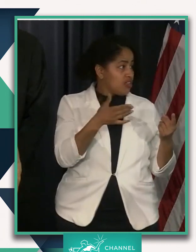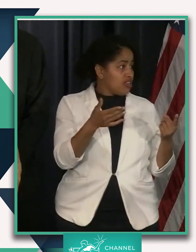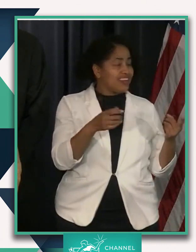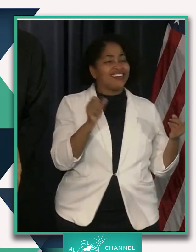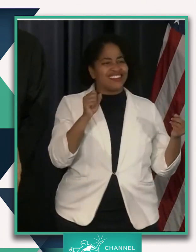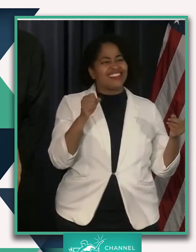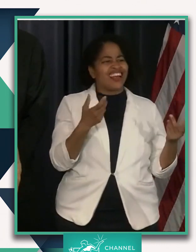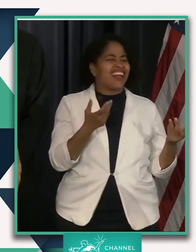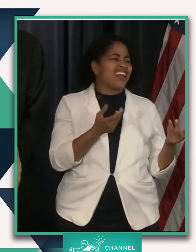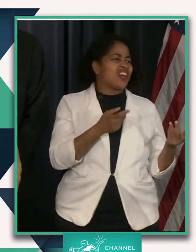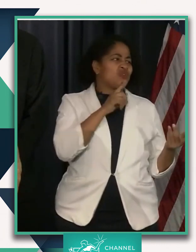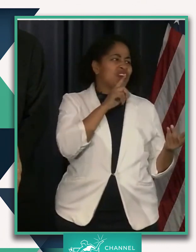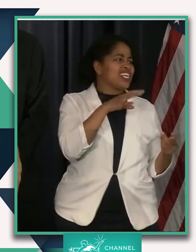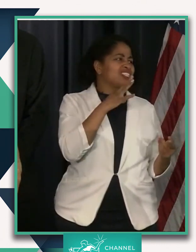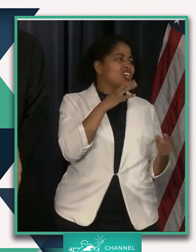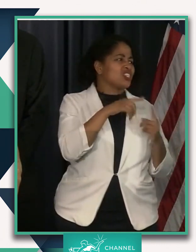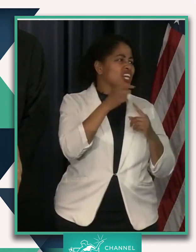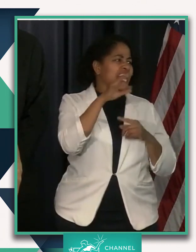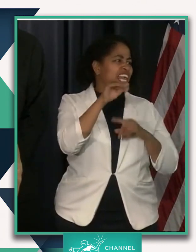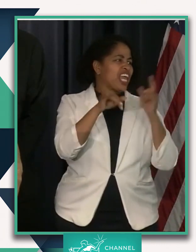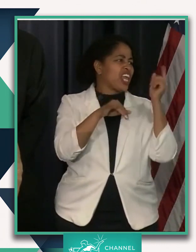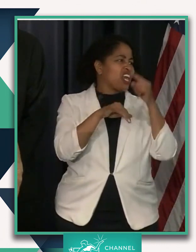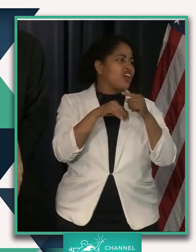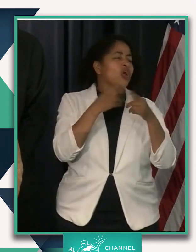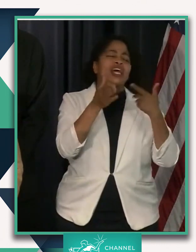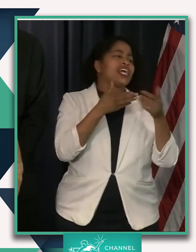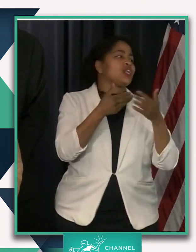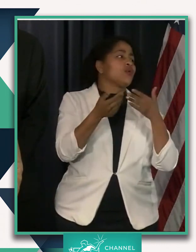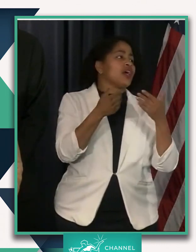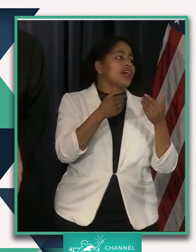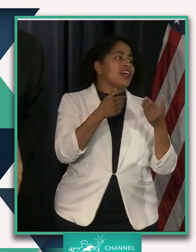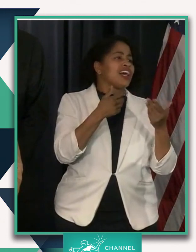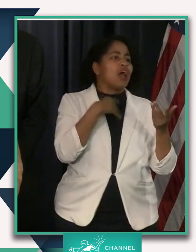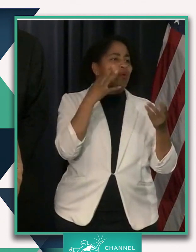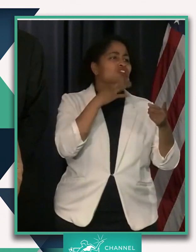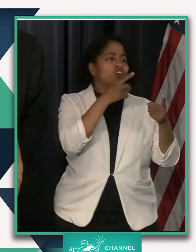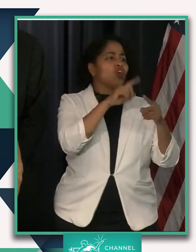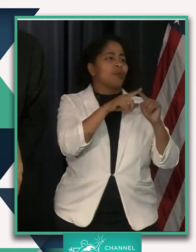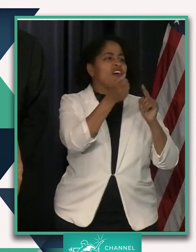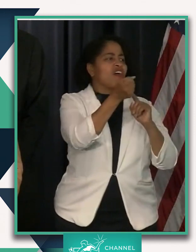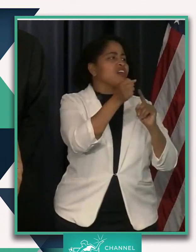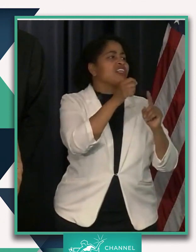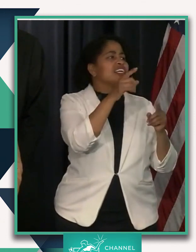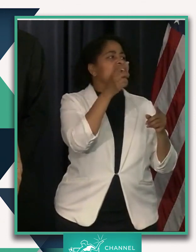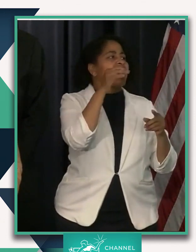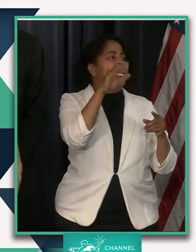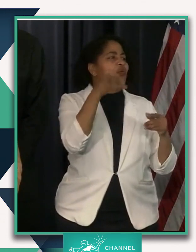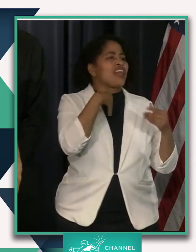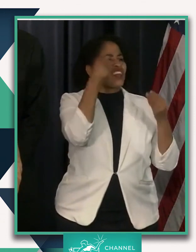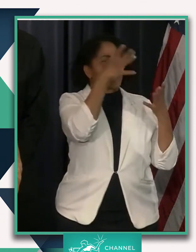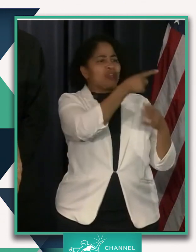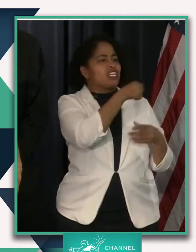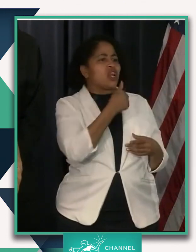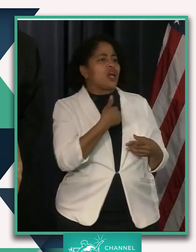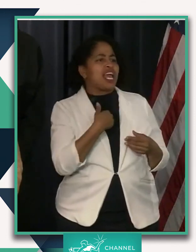station stuff. Yeah, you really need to talk to Gary. So, anyway, I'll be glad to talk to you, but Yeah, I just just don't. give me 5 minutes Gary's to got the talk. information.